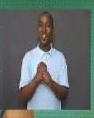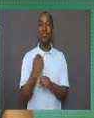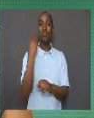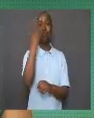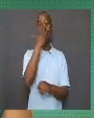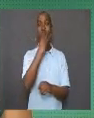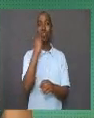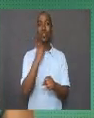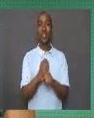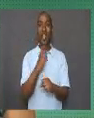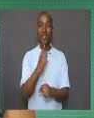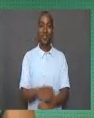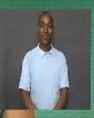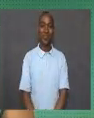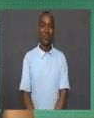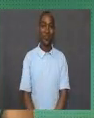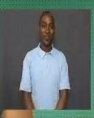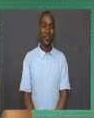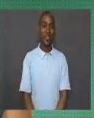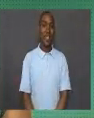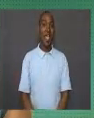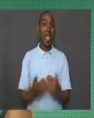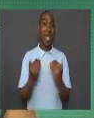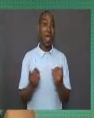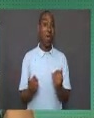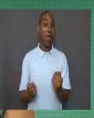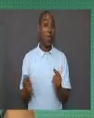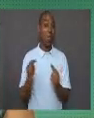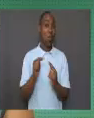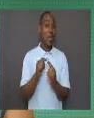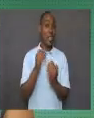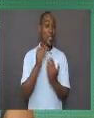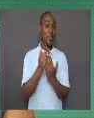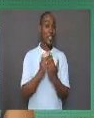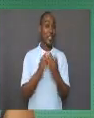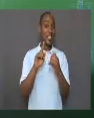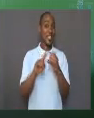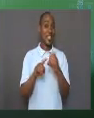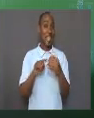work. We have reached the end of our lesson.